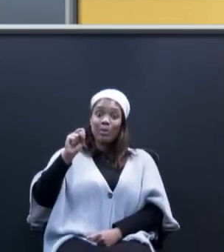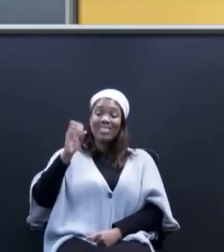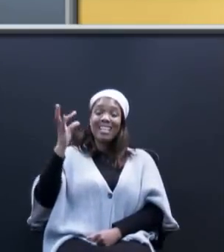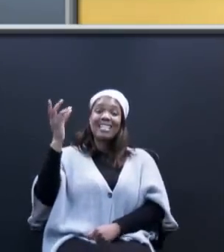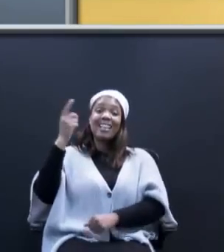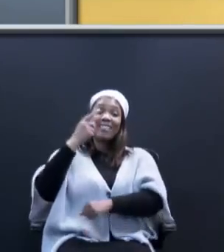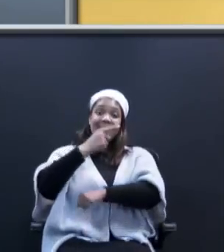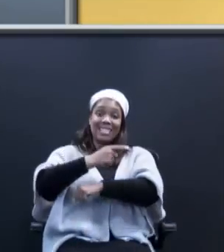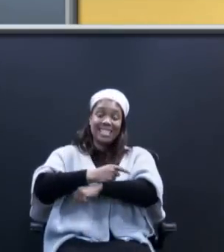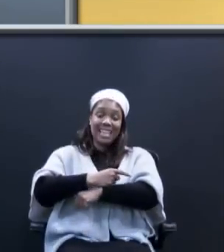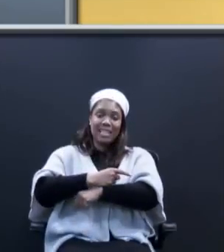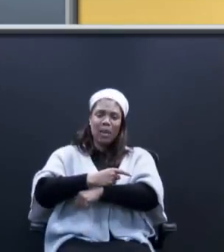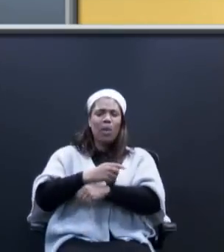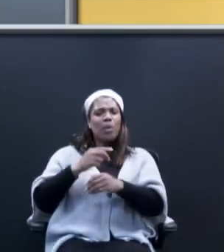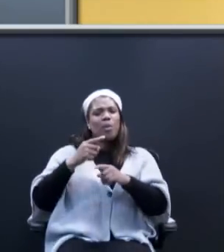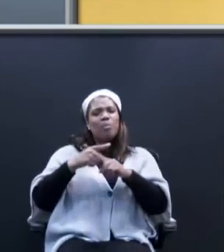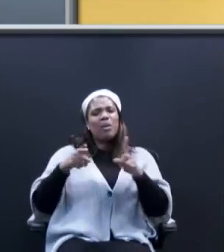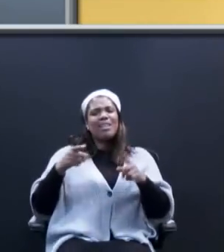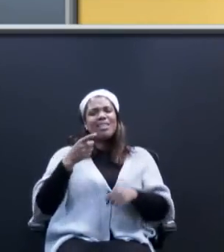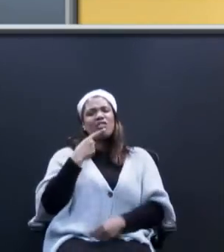But he had mentioned the 8th day.